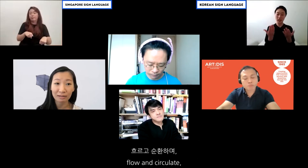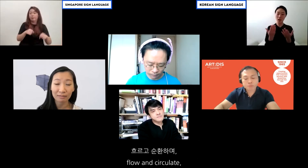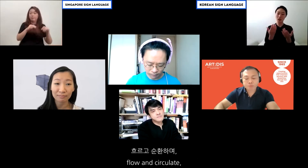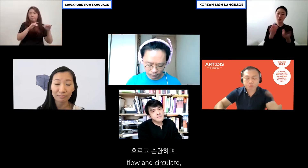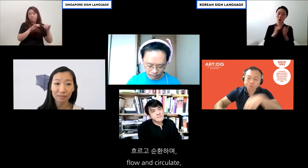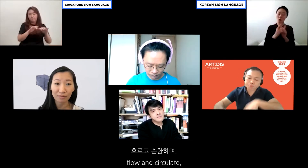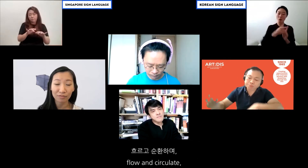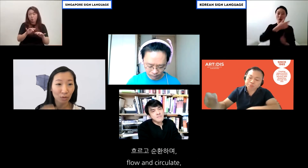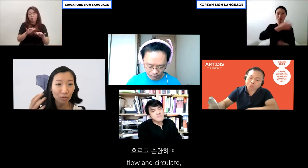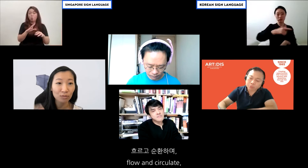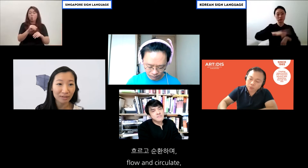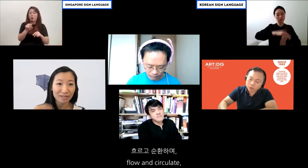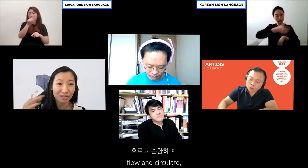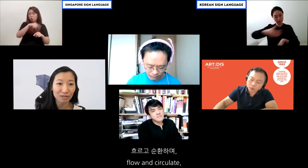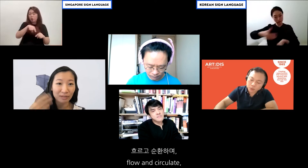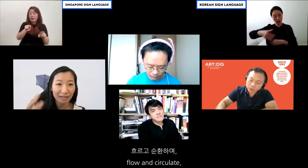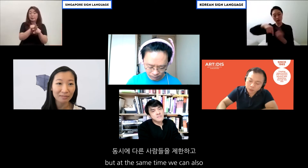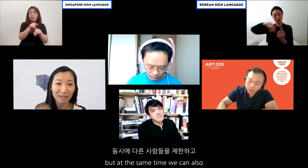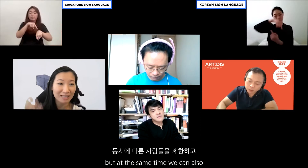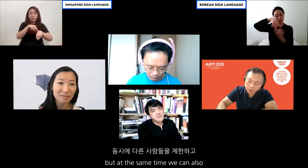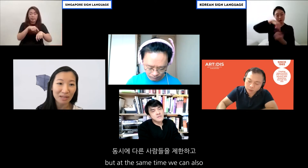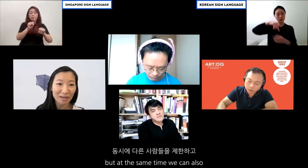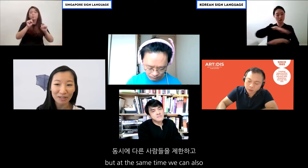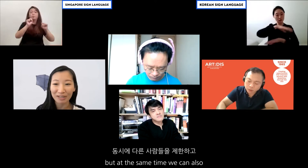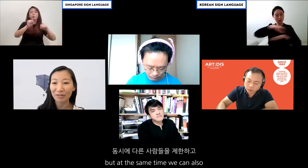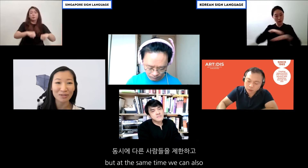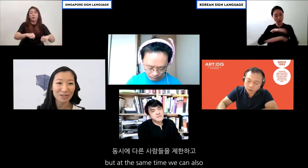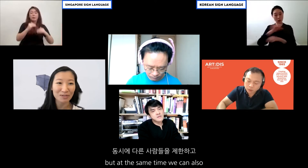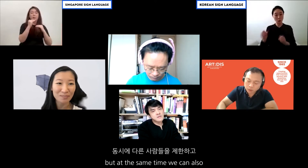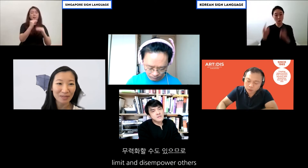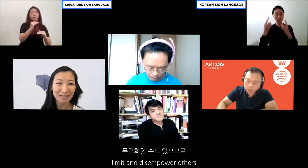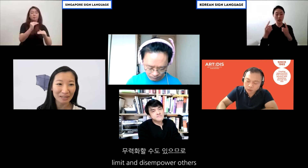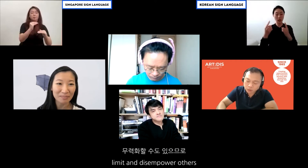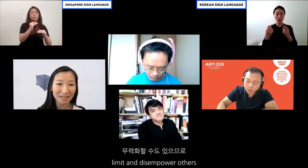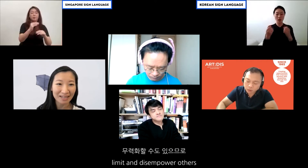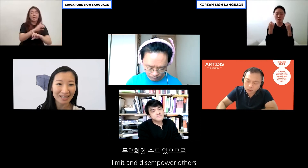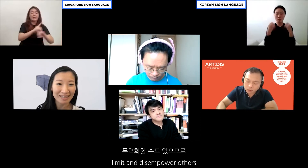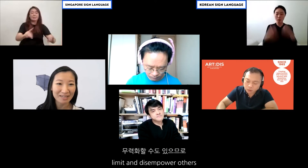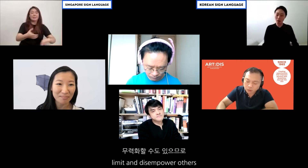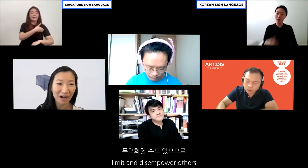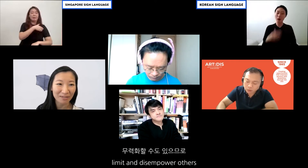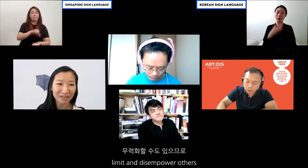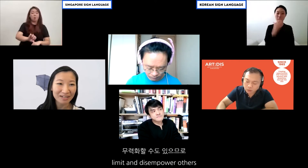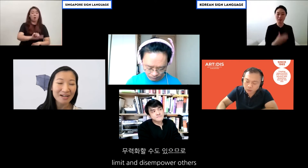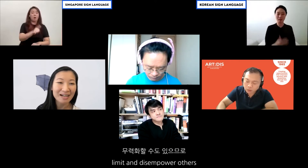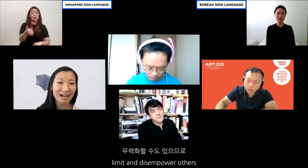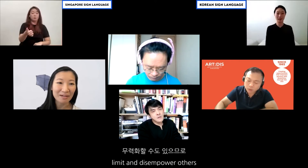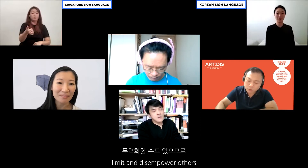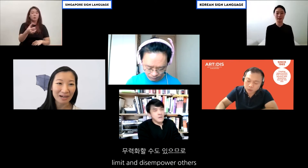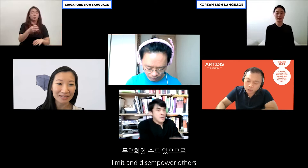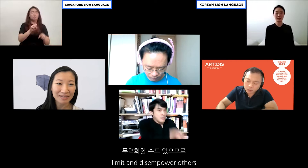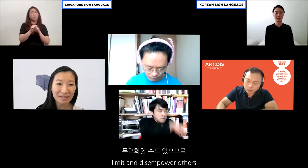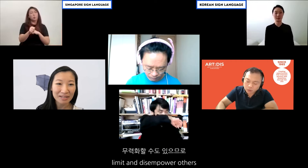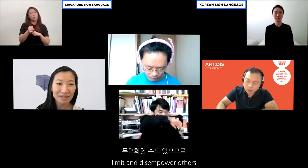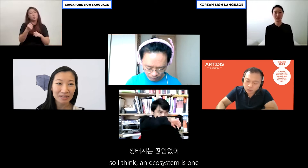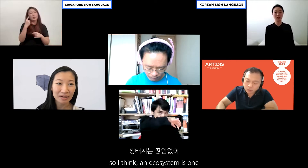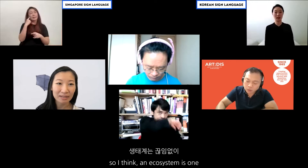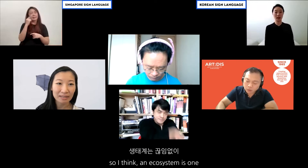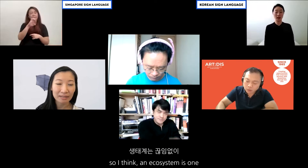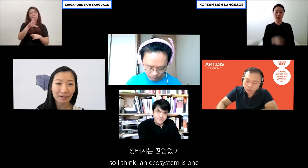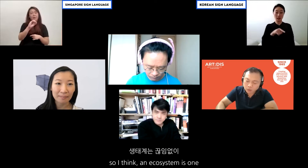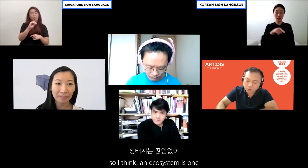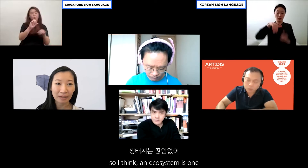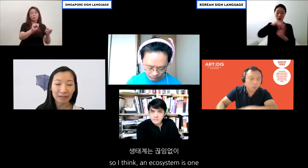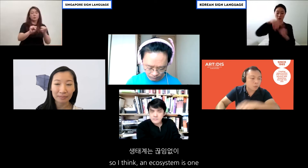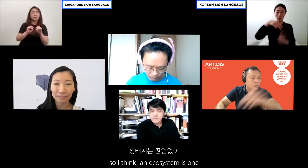actually flow and circulate, but at the same time, we can also limit and disempower others. So I